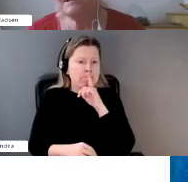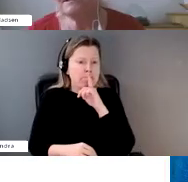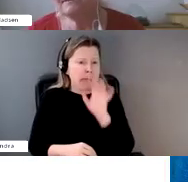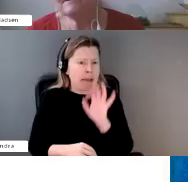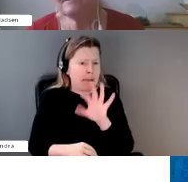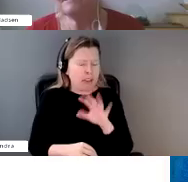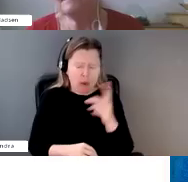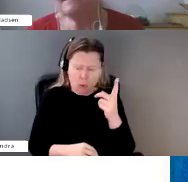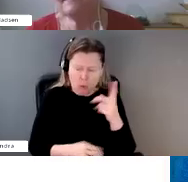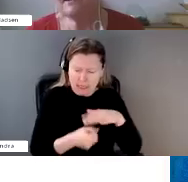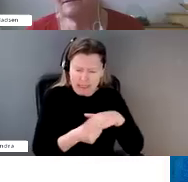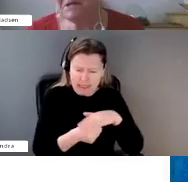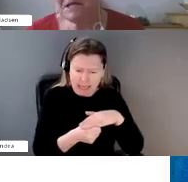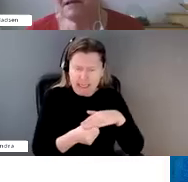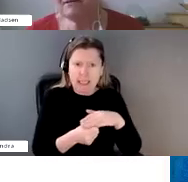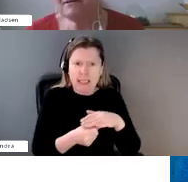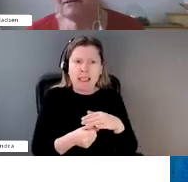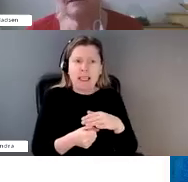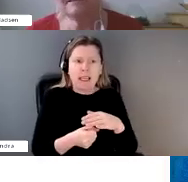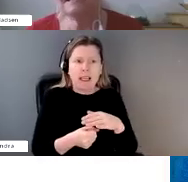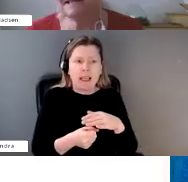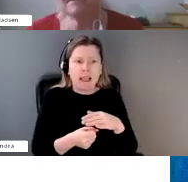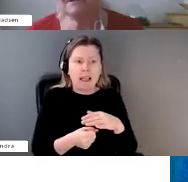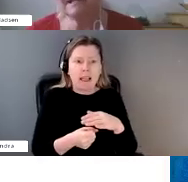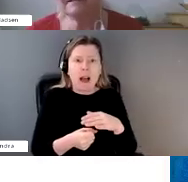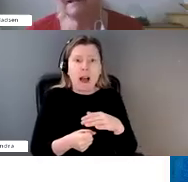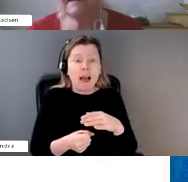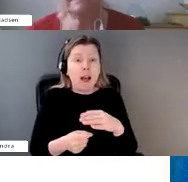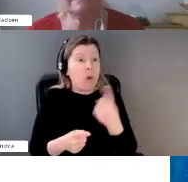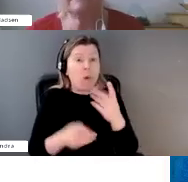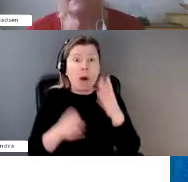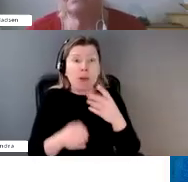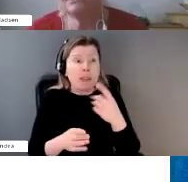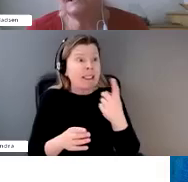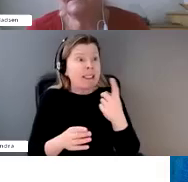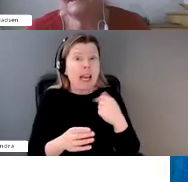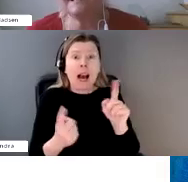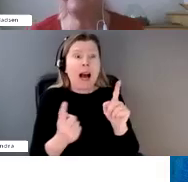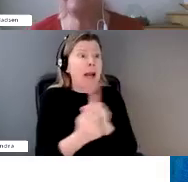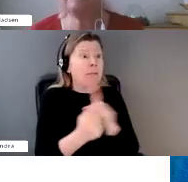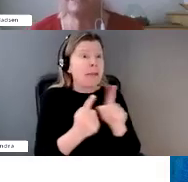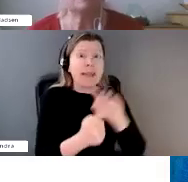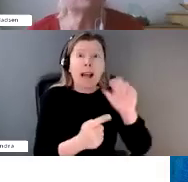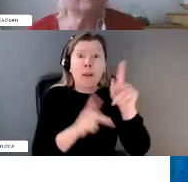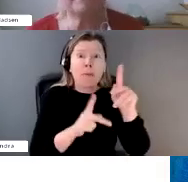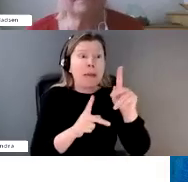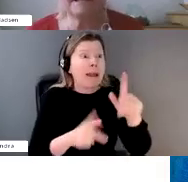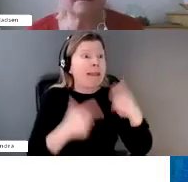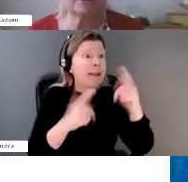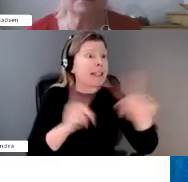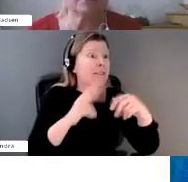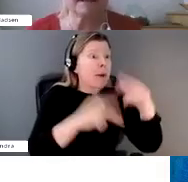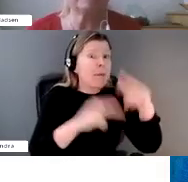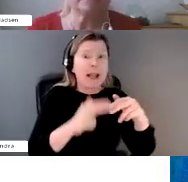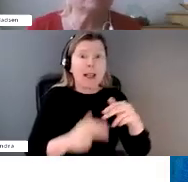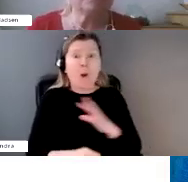one site, for example, they said that they got to meet other people who live in the same building, and they didn't have the opportunity for that. So even from that